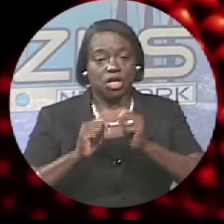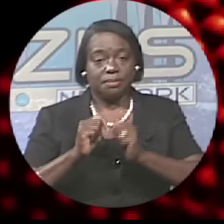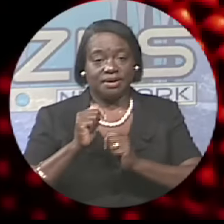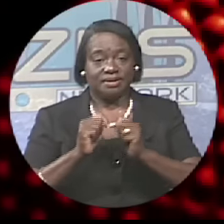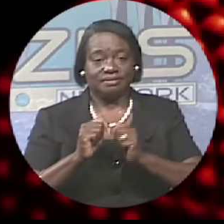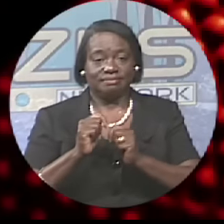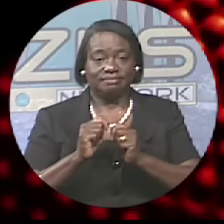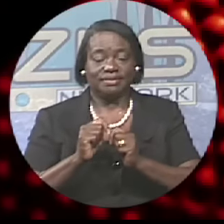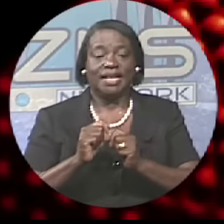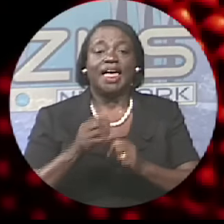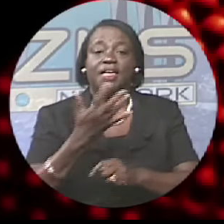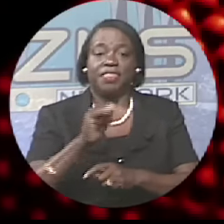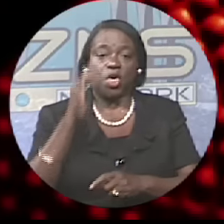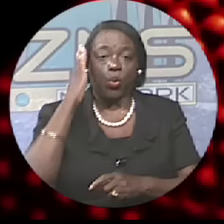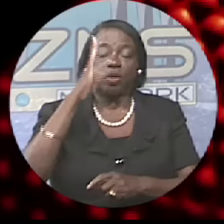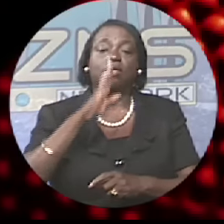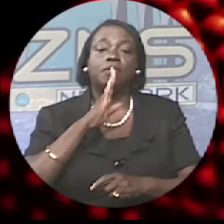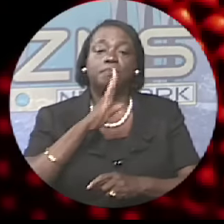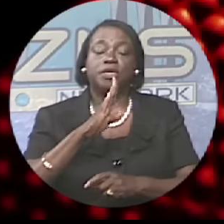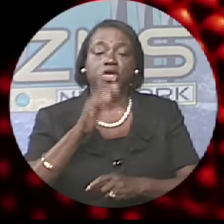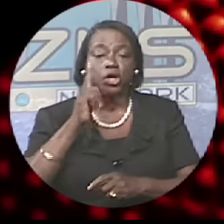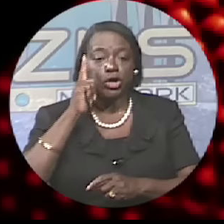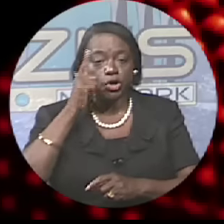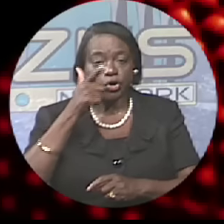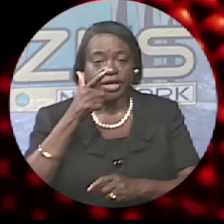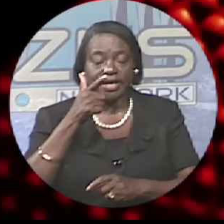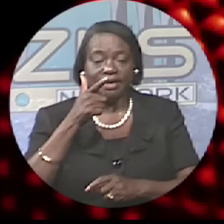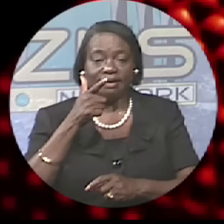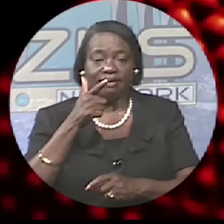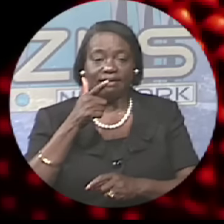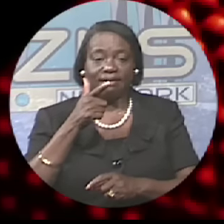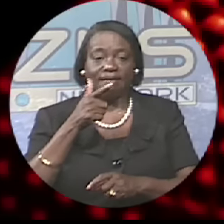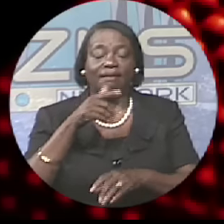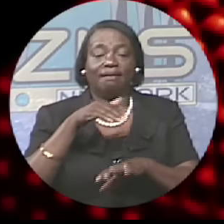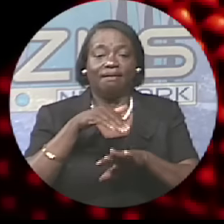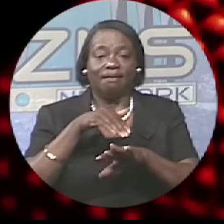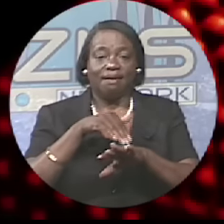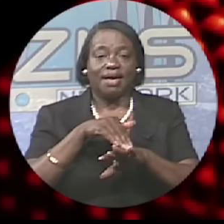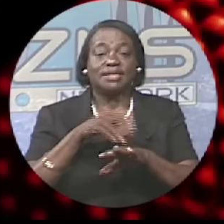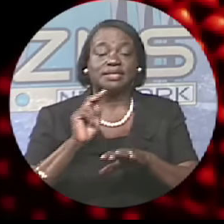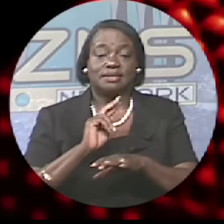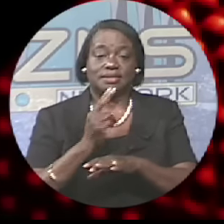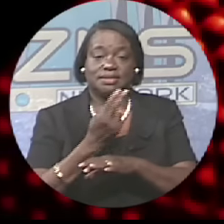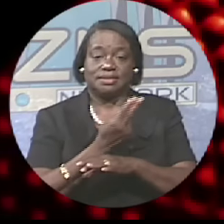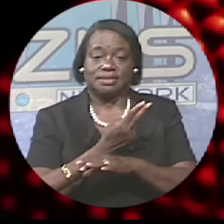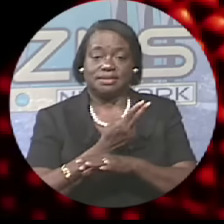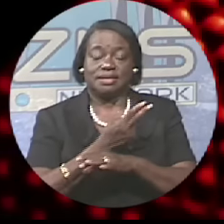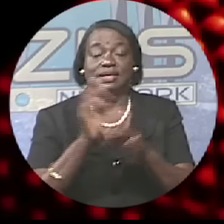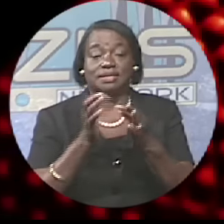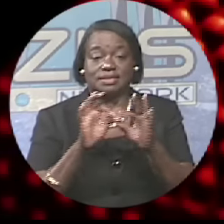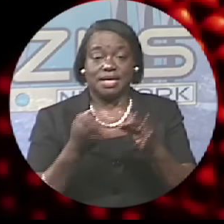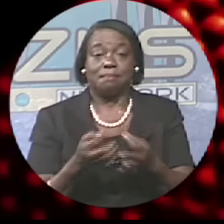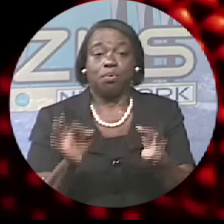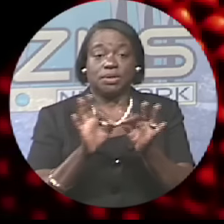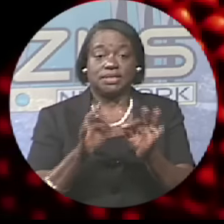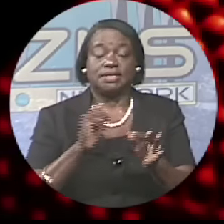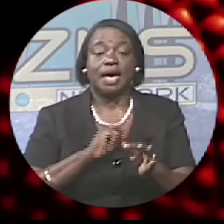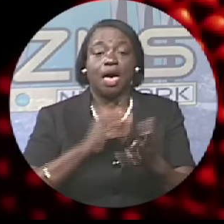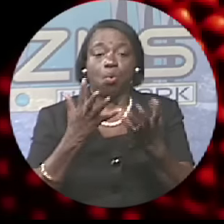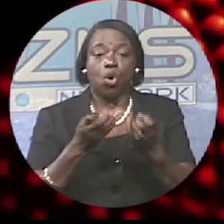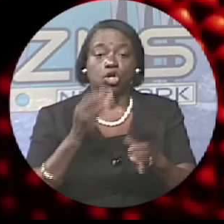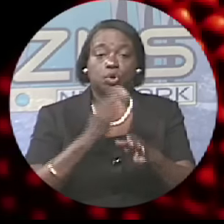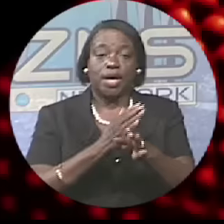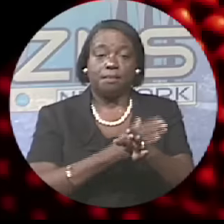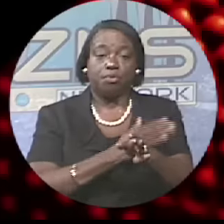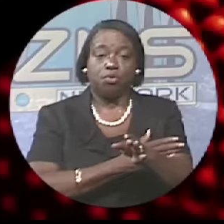they definitely be looking out. So, you know, I just want to keep playing consistent. I want to improve in